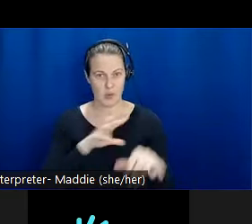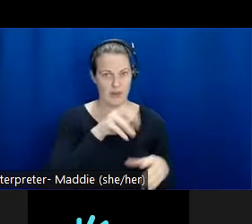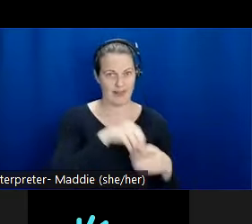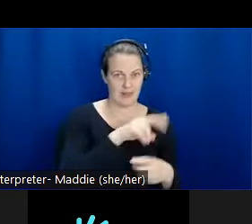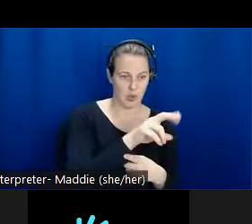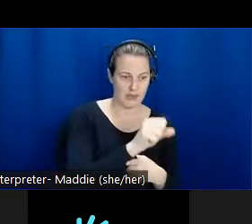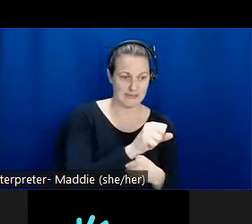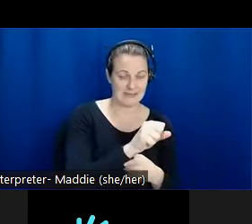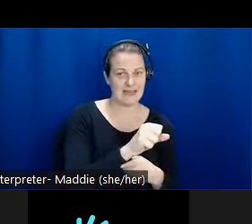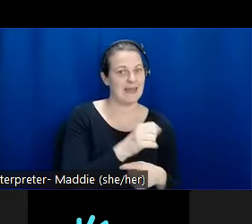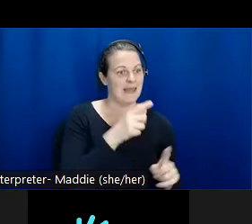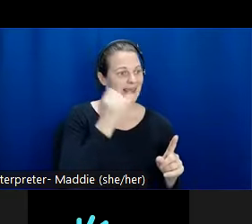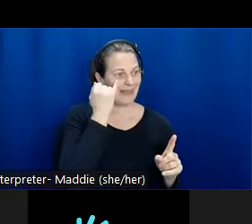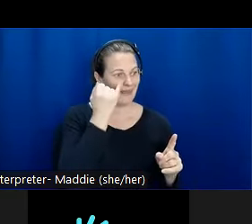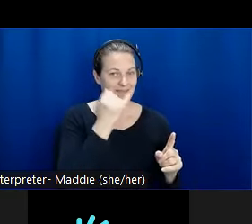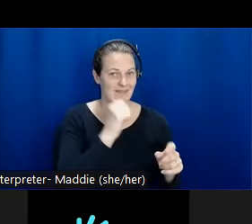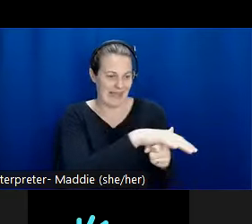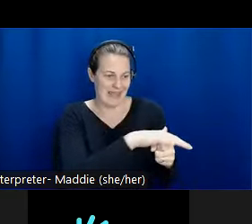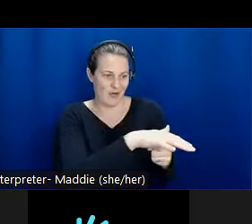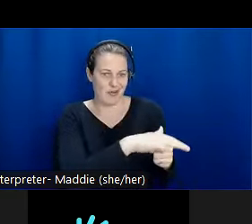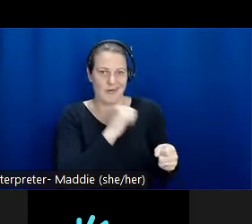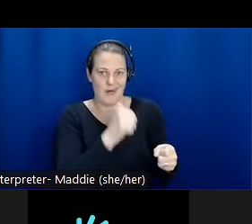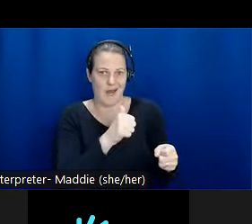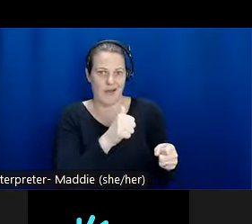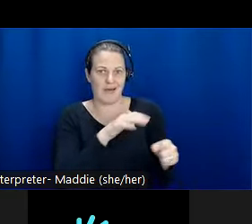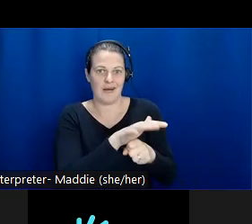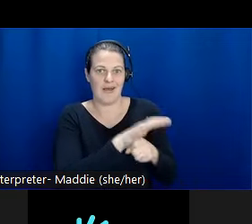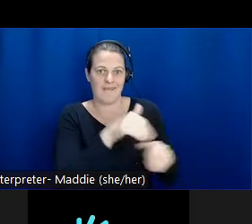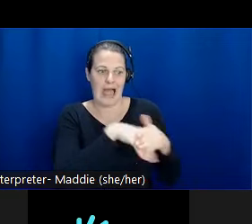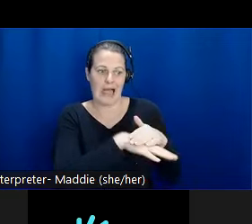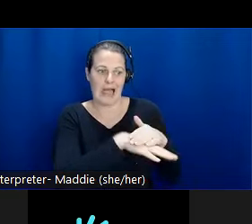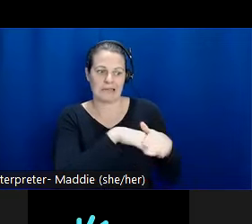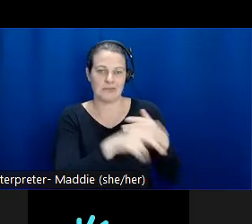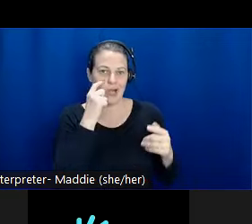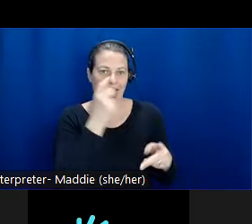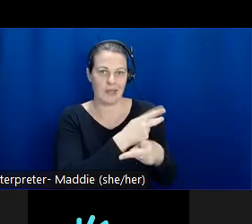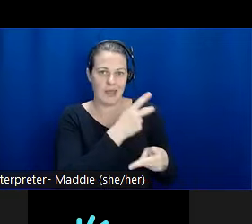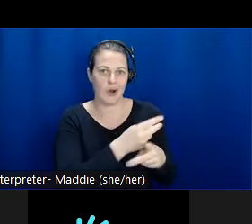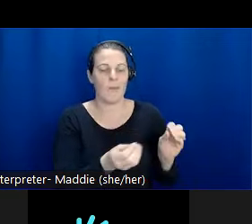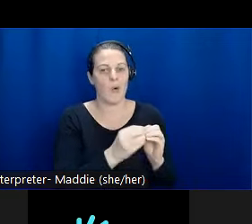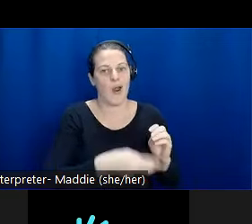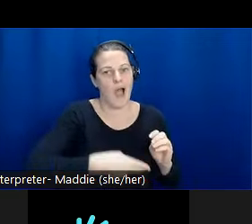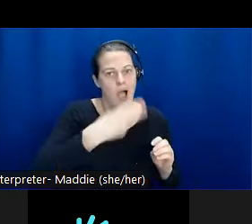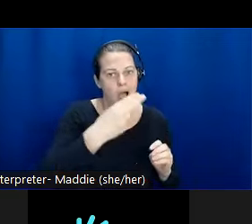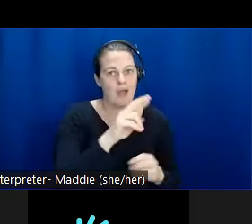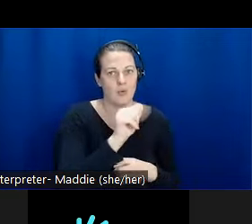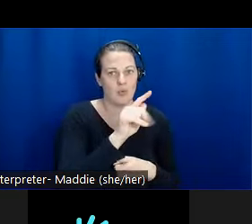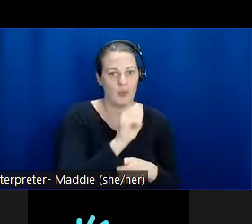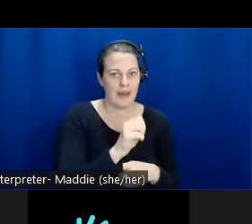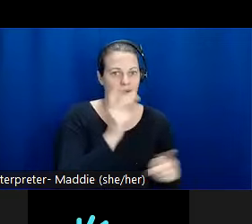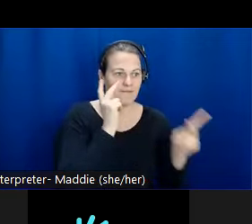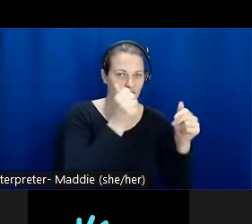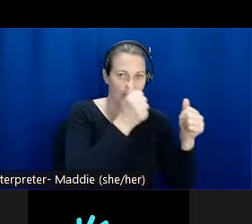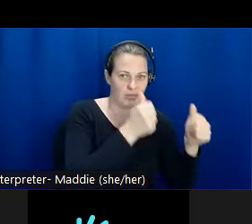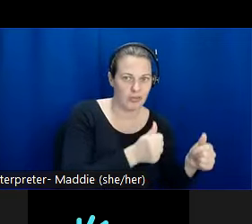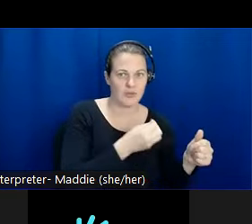poorer access to care tend to have higher rates of blindness and vision loss, as indicated by the darker